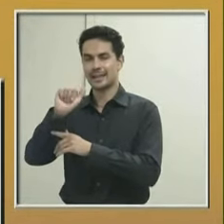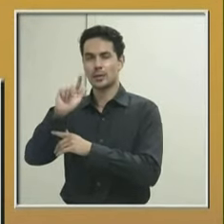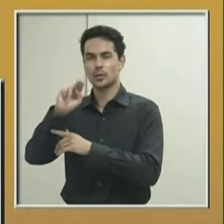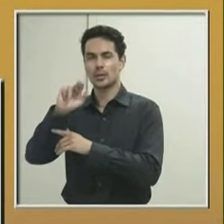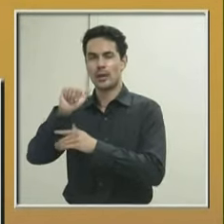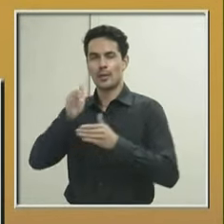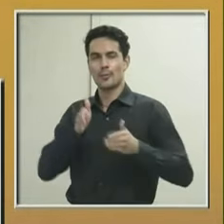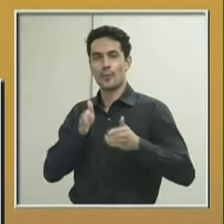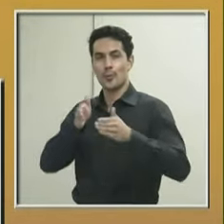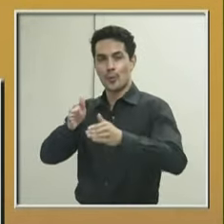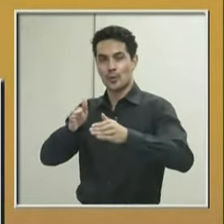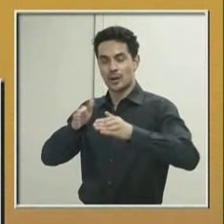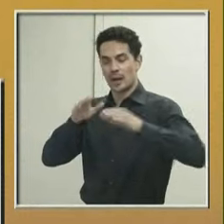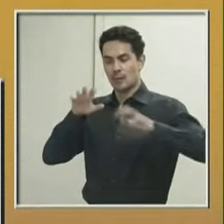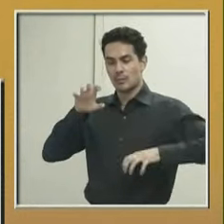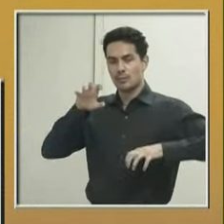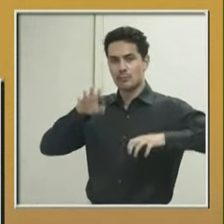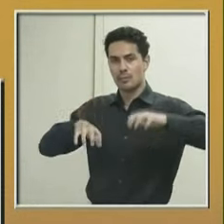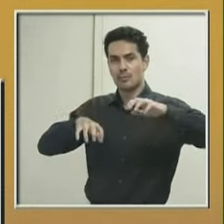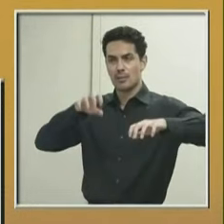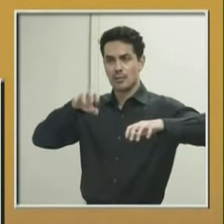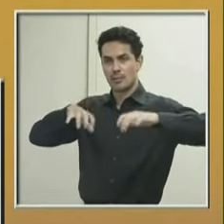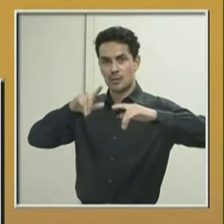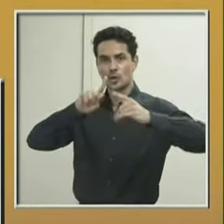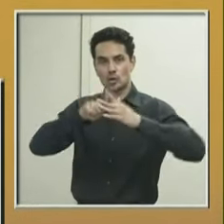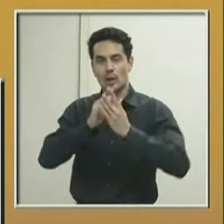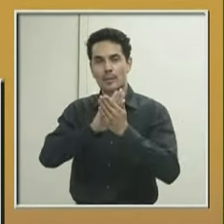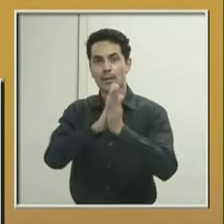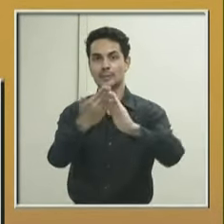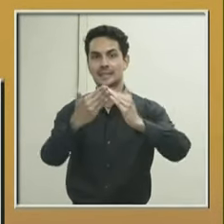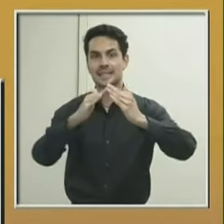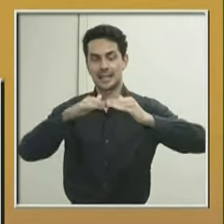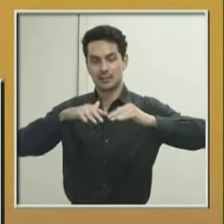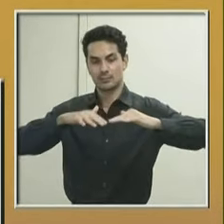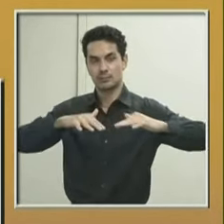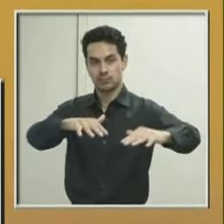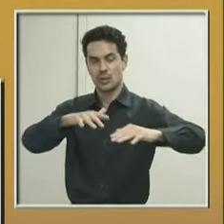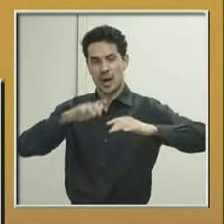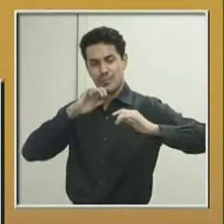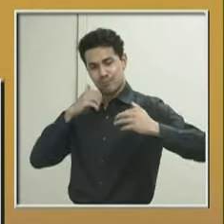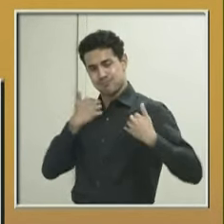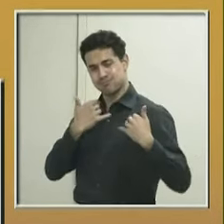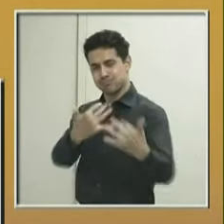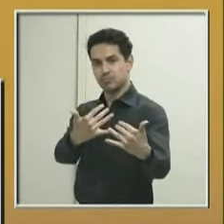transitioned into an urban conflagration. In the report, we'll use the term